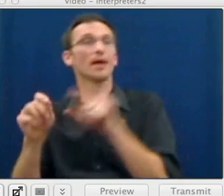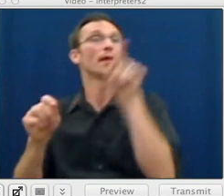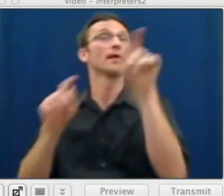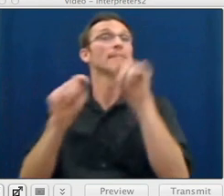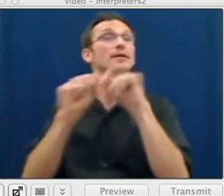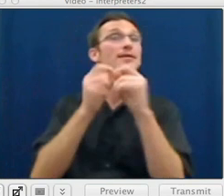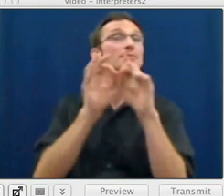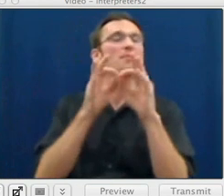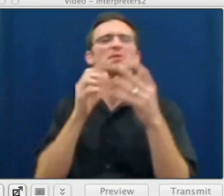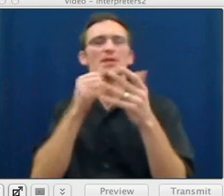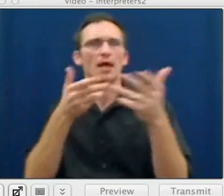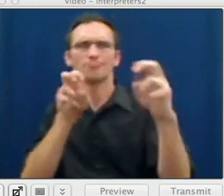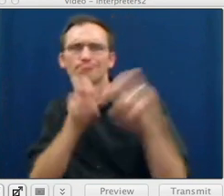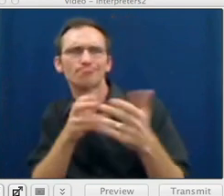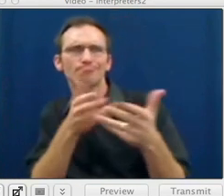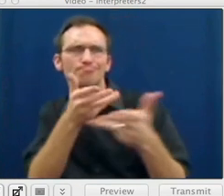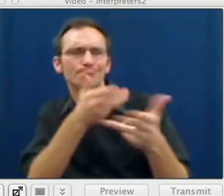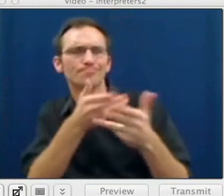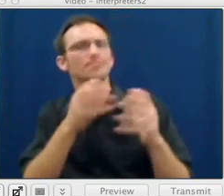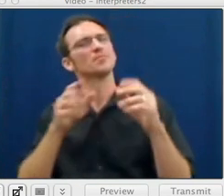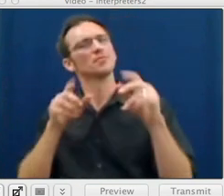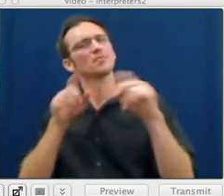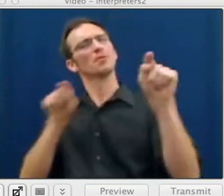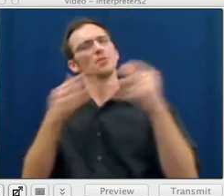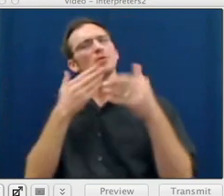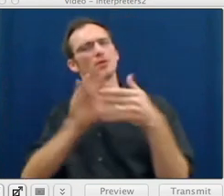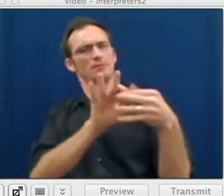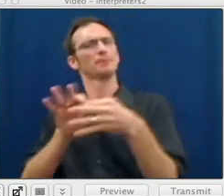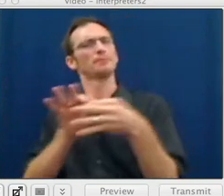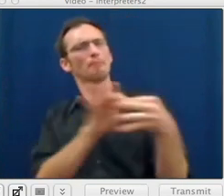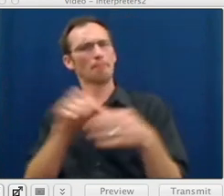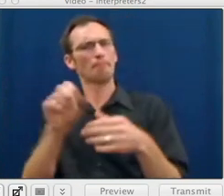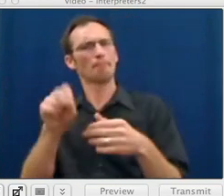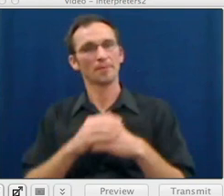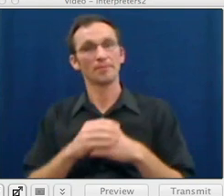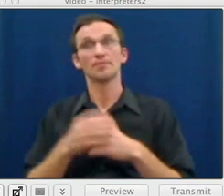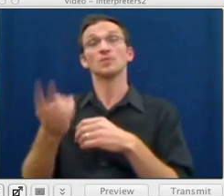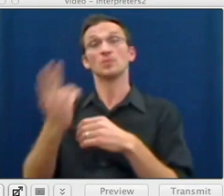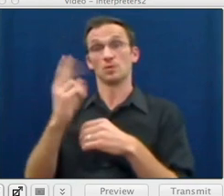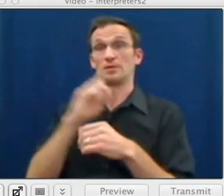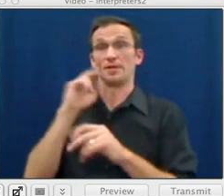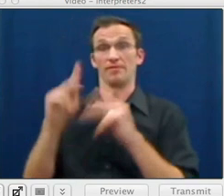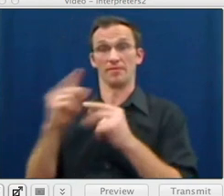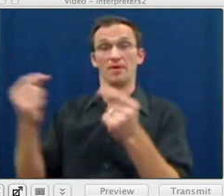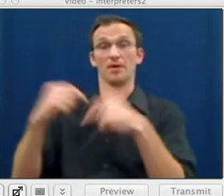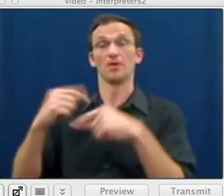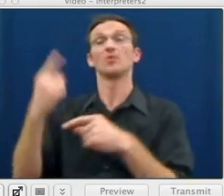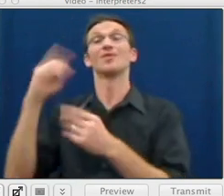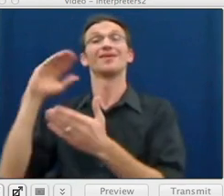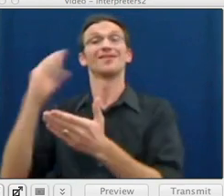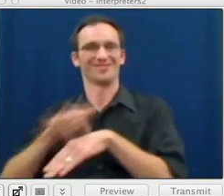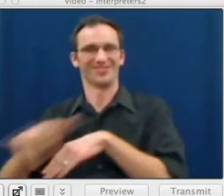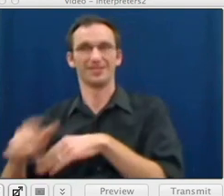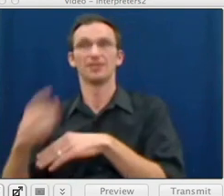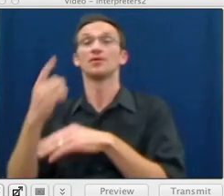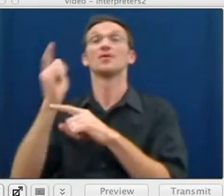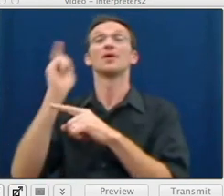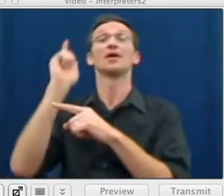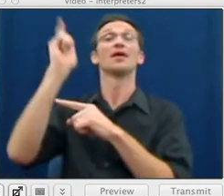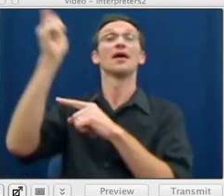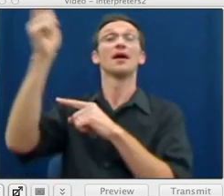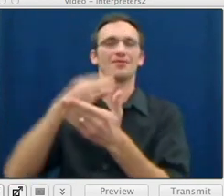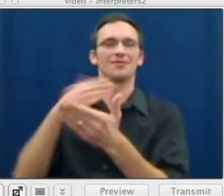She had a good relationship with her teamer, good rapport. There were 2 deaf people, one early and one deaf person arrived late. It was an icebreaker